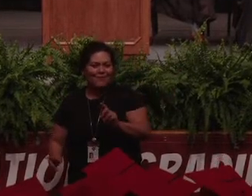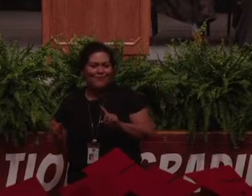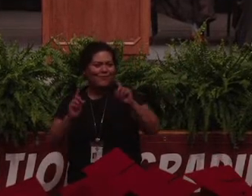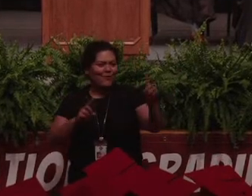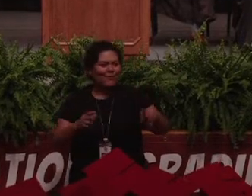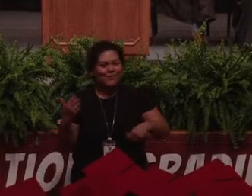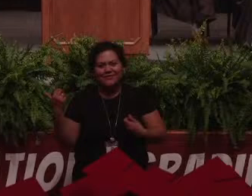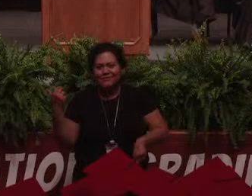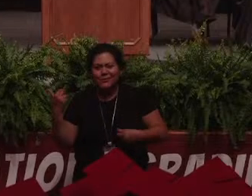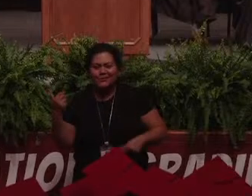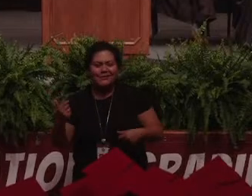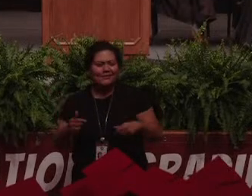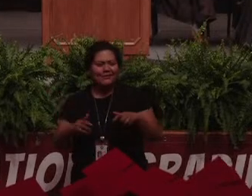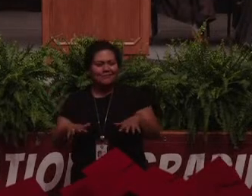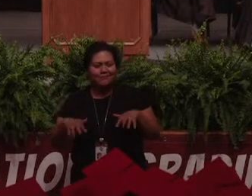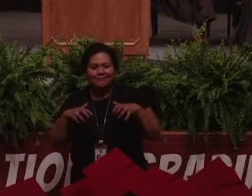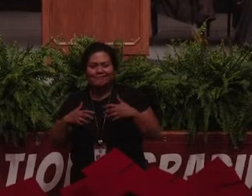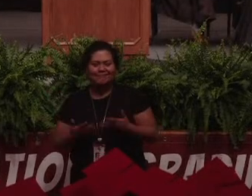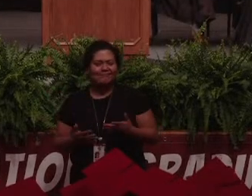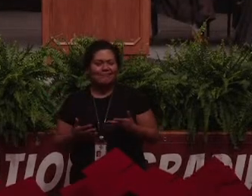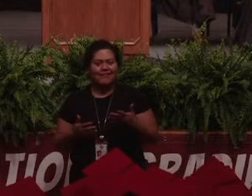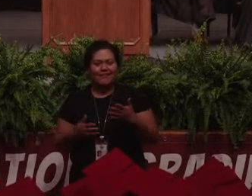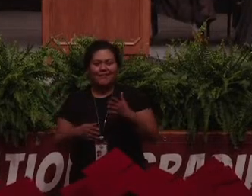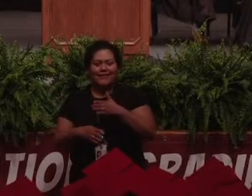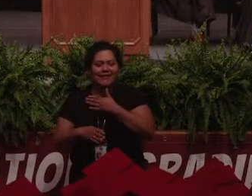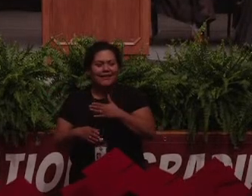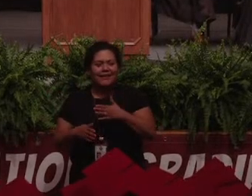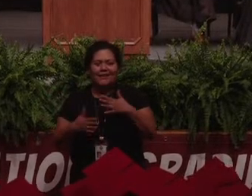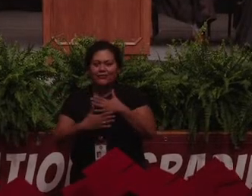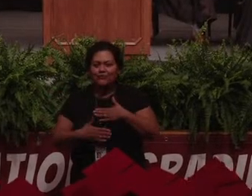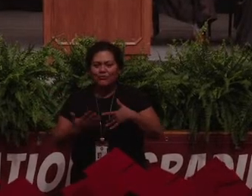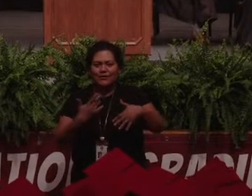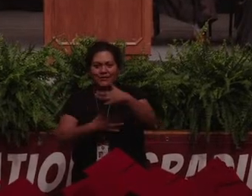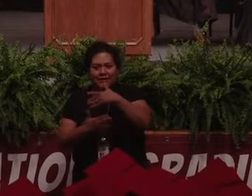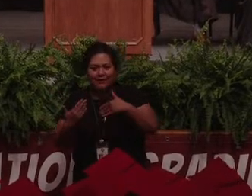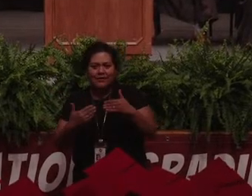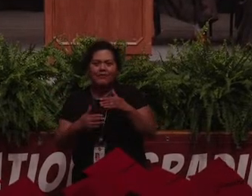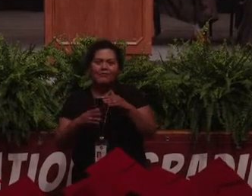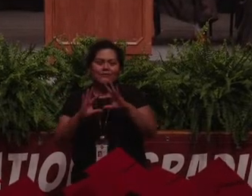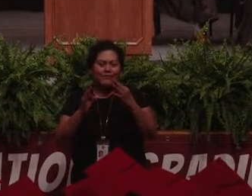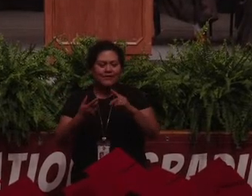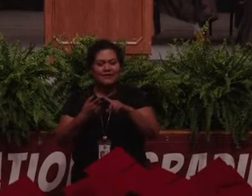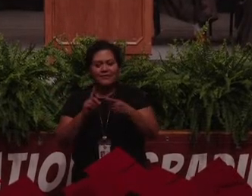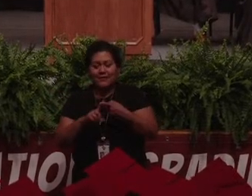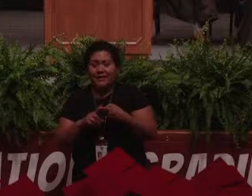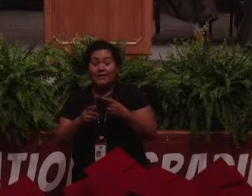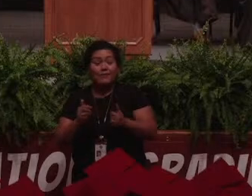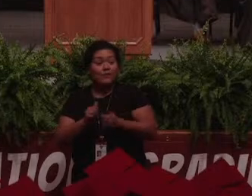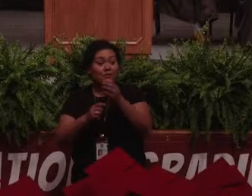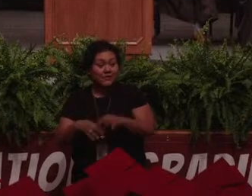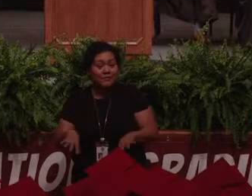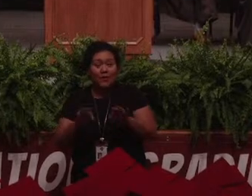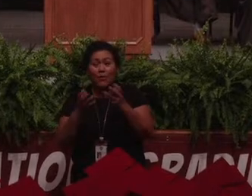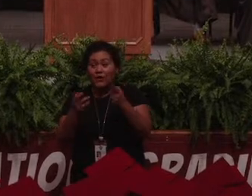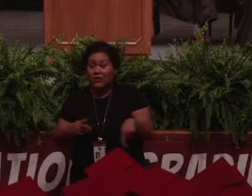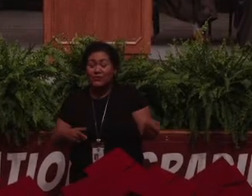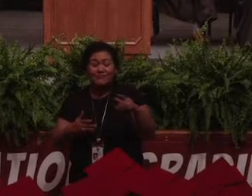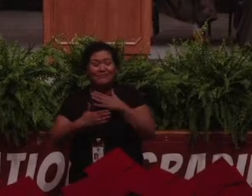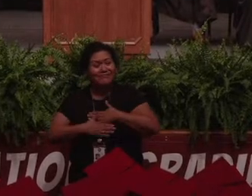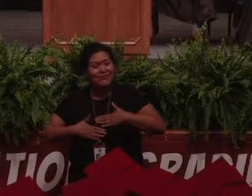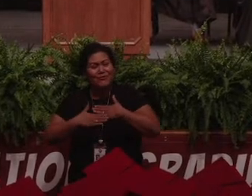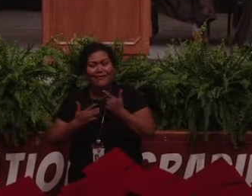concerts. Enjoy the company of your friends and family. And most of all, I want you all to enjoy